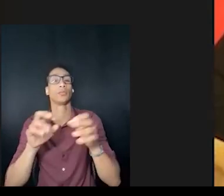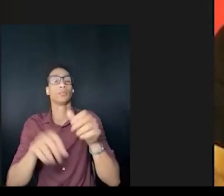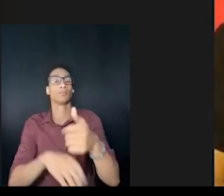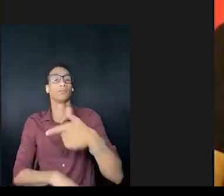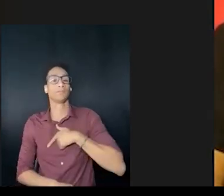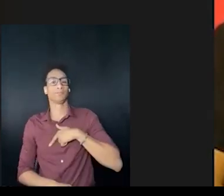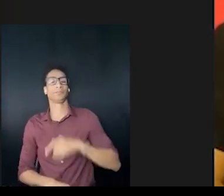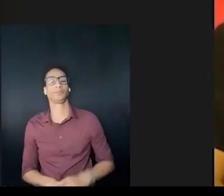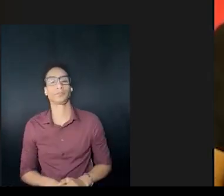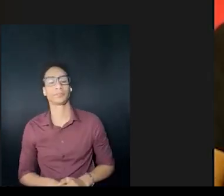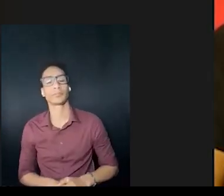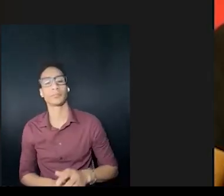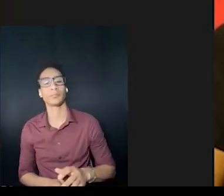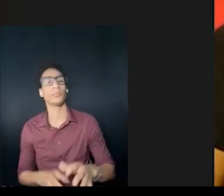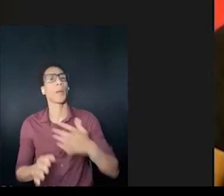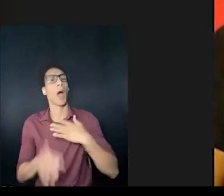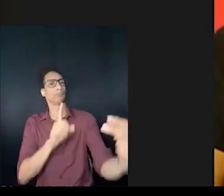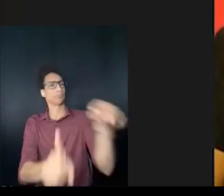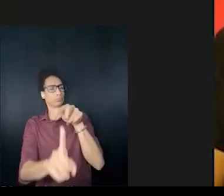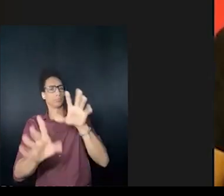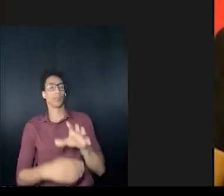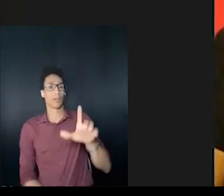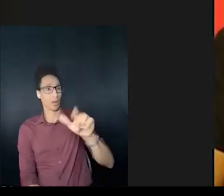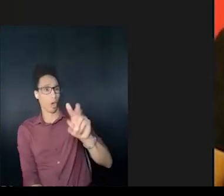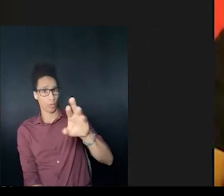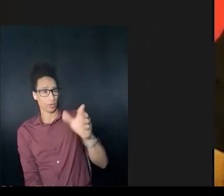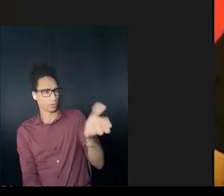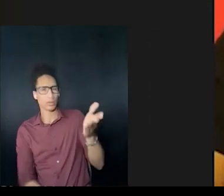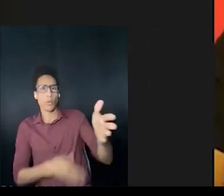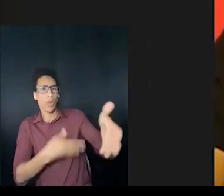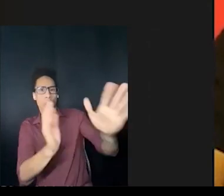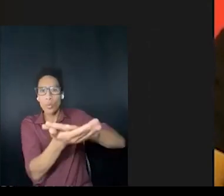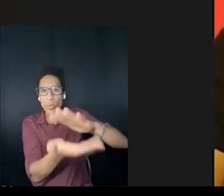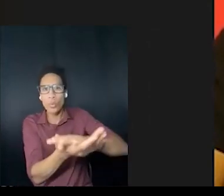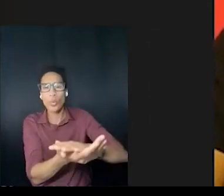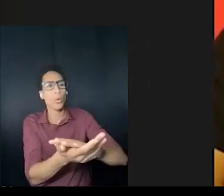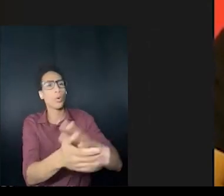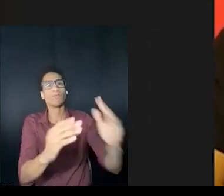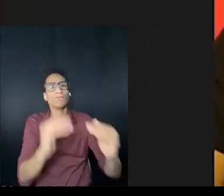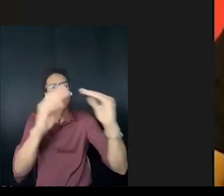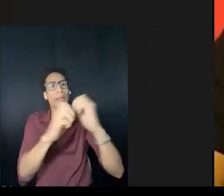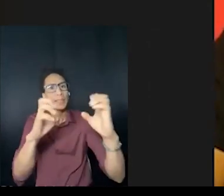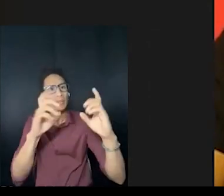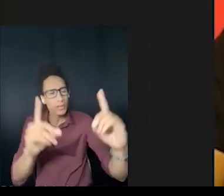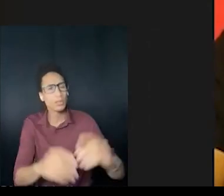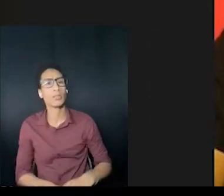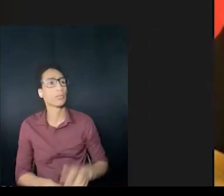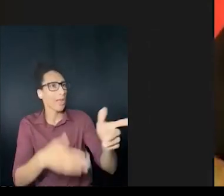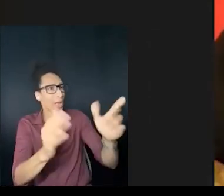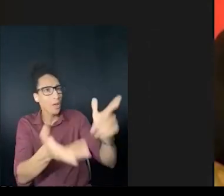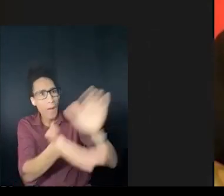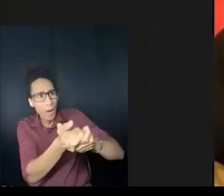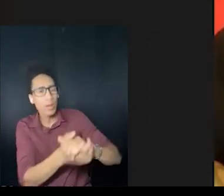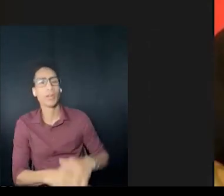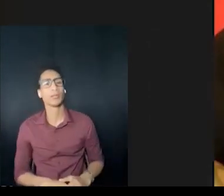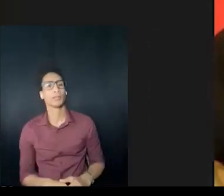Lawrence was allowed to go to school. He got an education. He was allowed to get married. He was allowed to have kids.